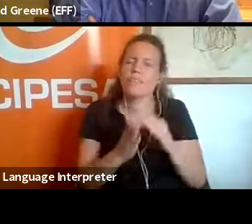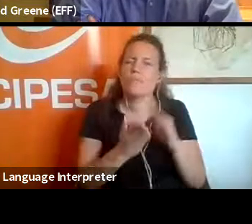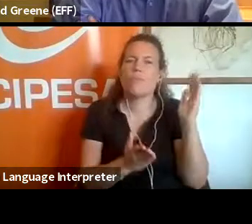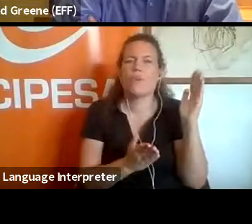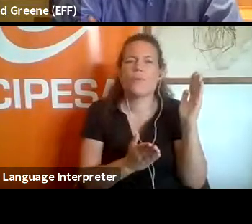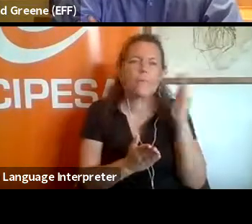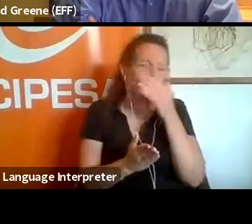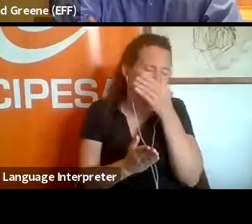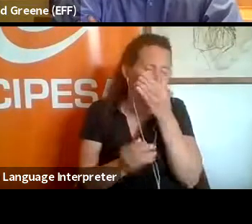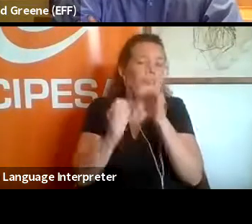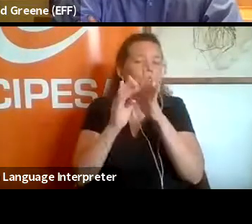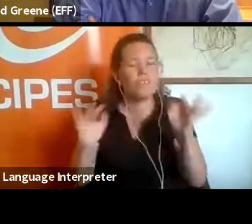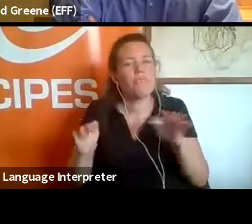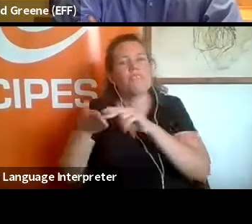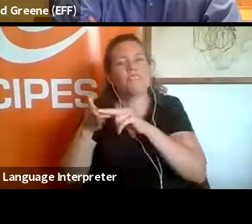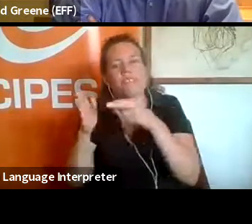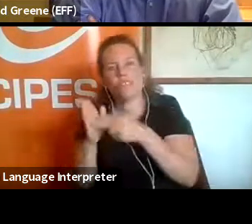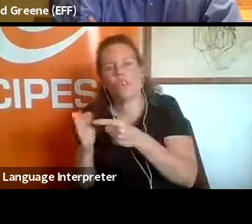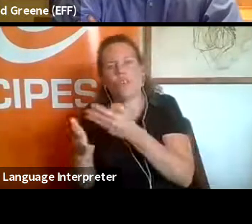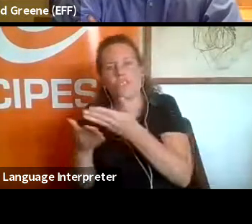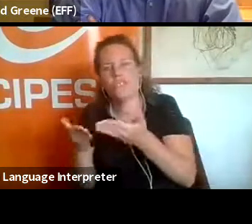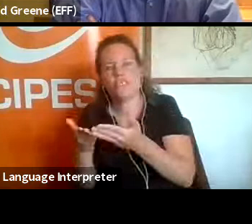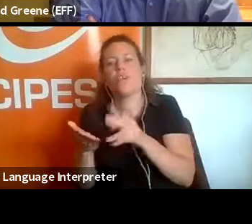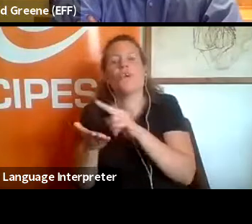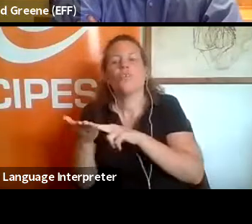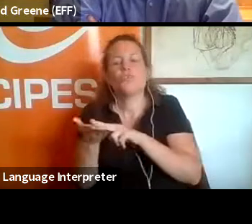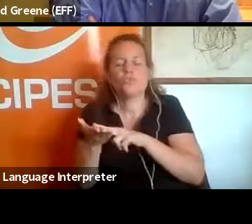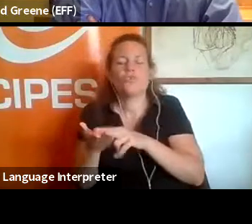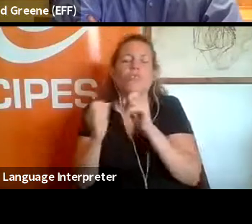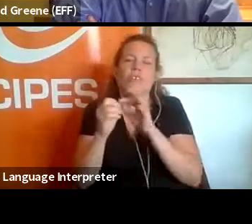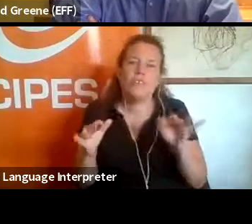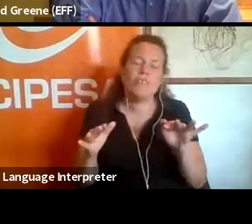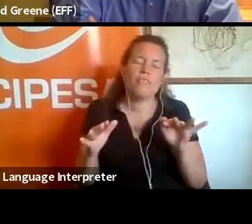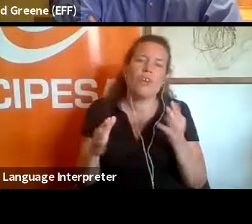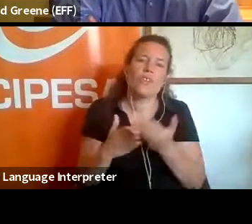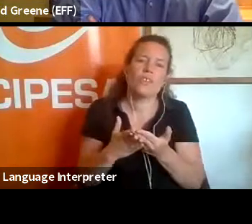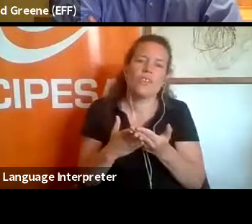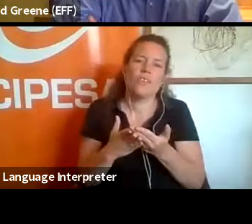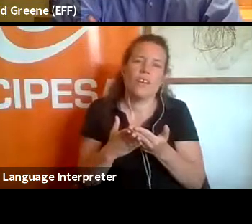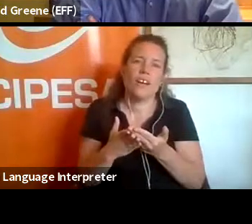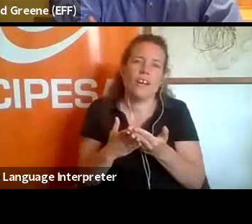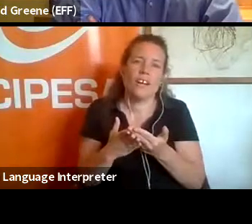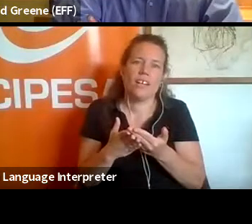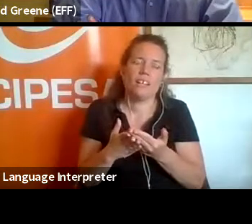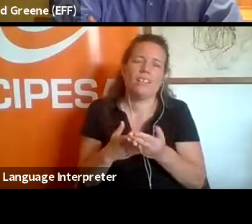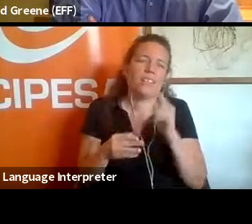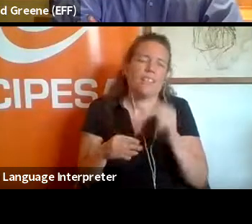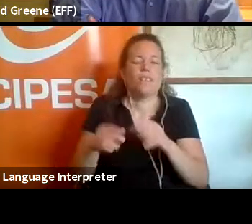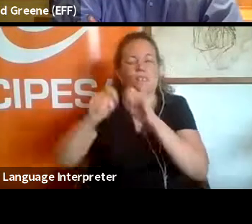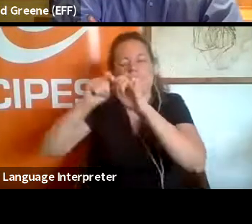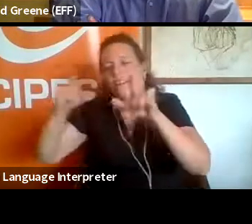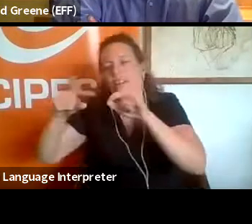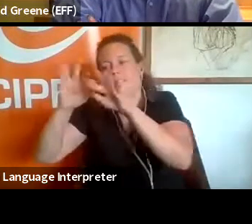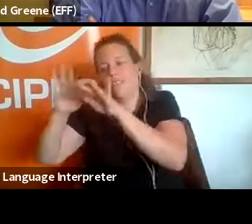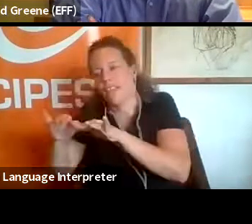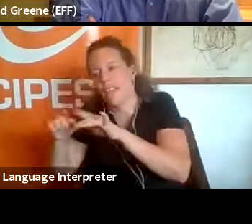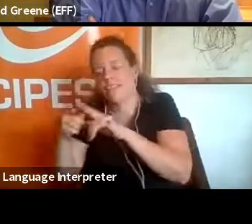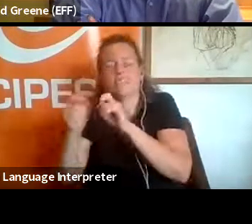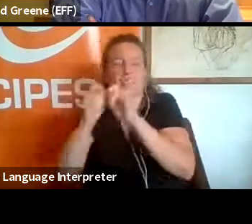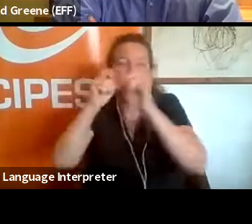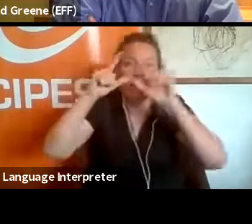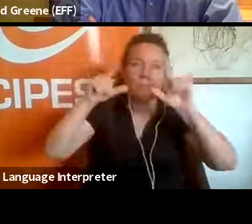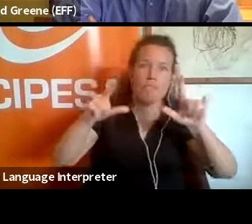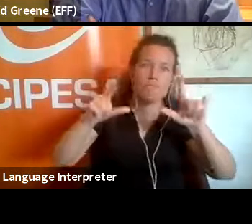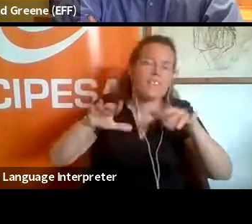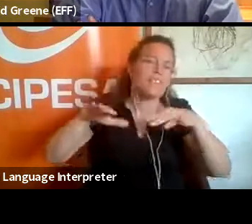different technologies used for different kind of contents, text, images, and so on. And not